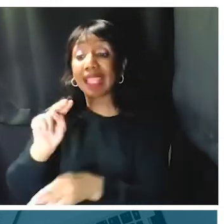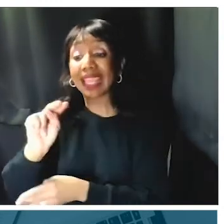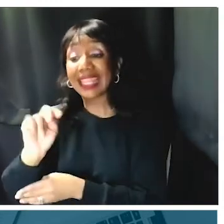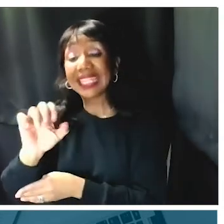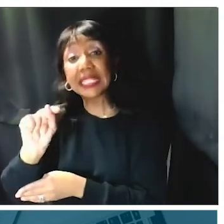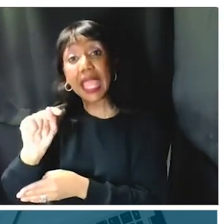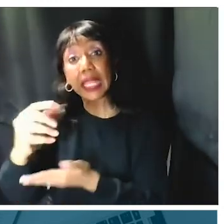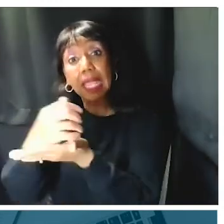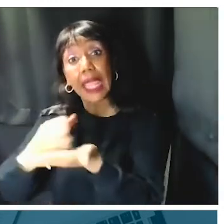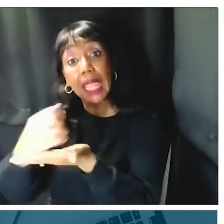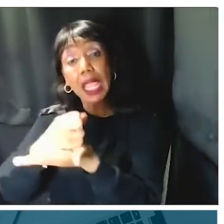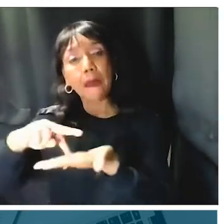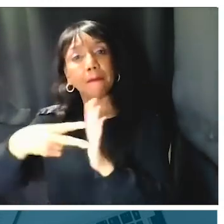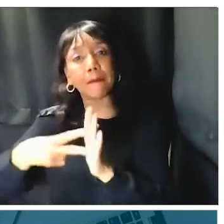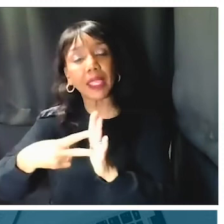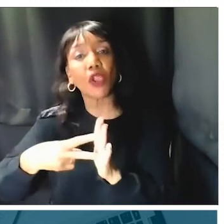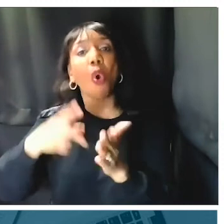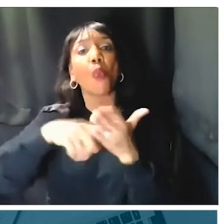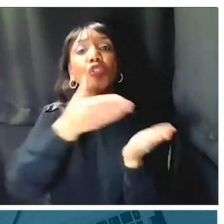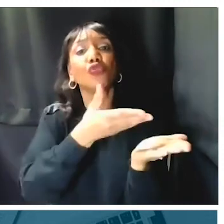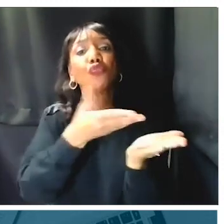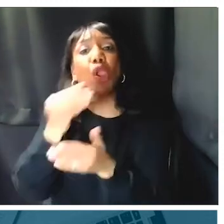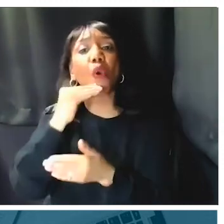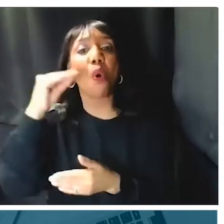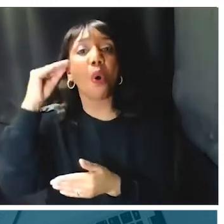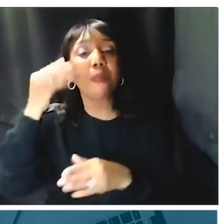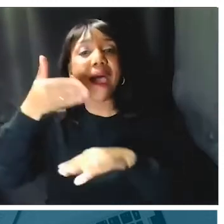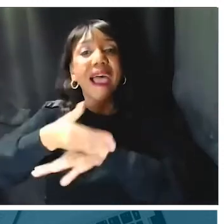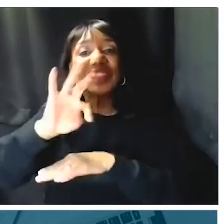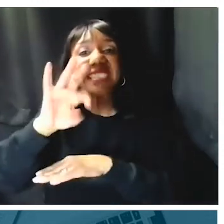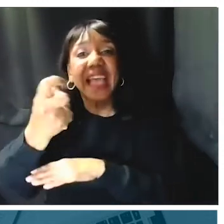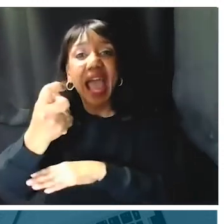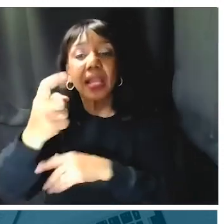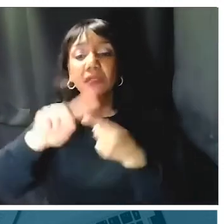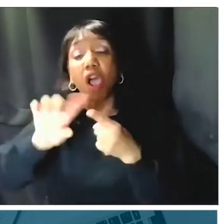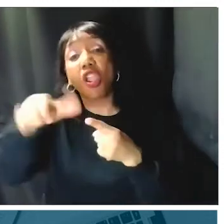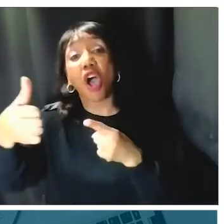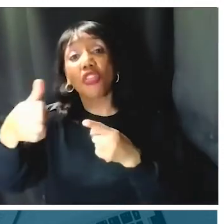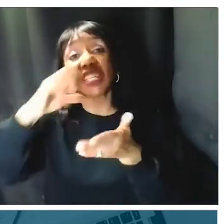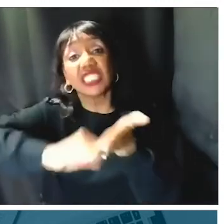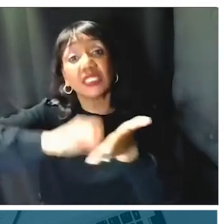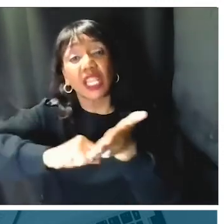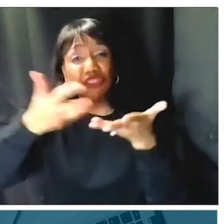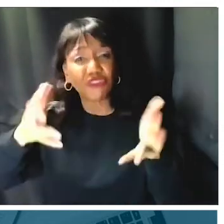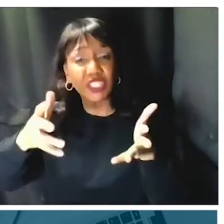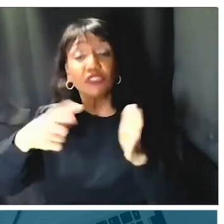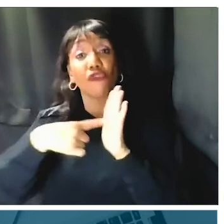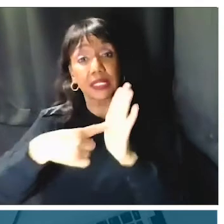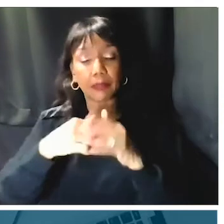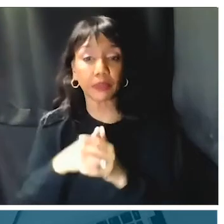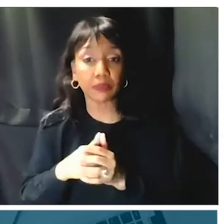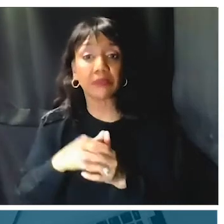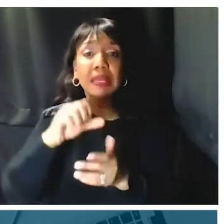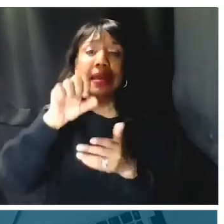Net income is your take-home pay after taxes, other deductions have been taken out. For